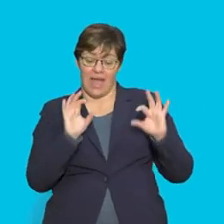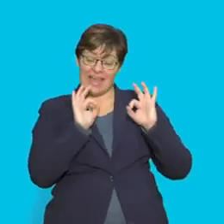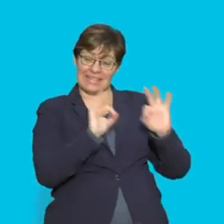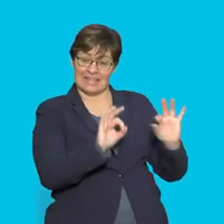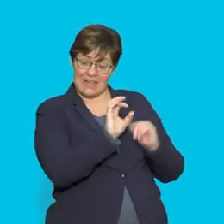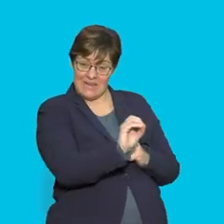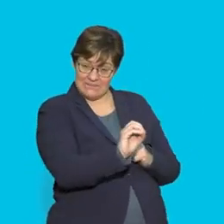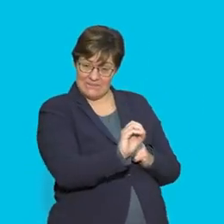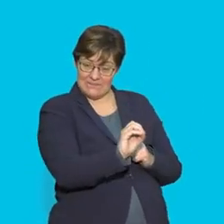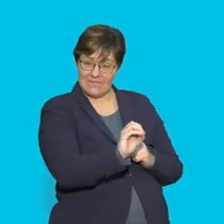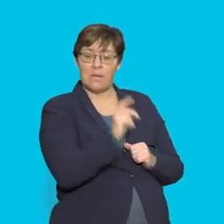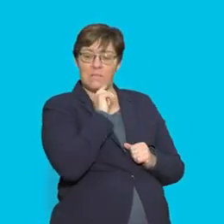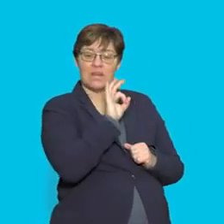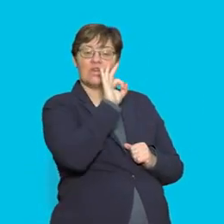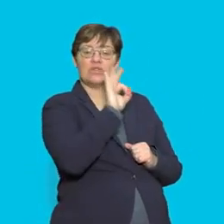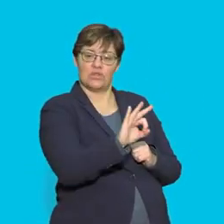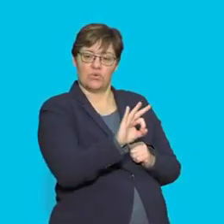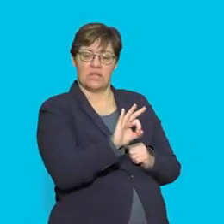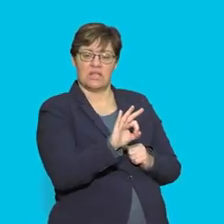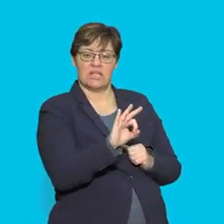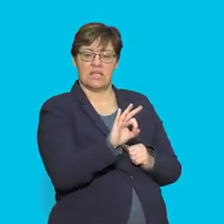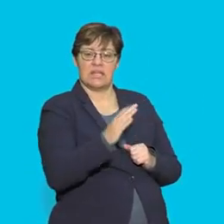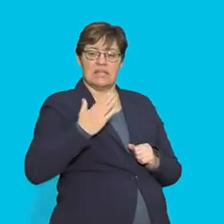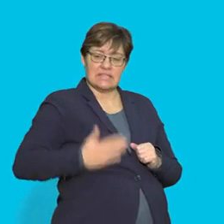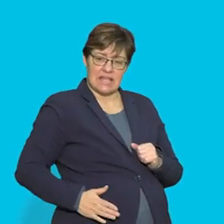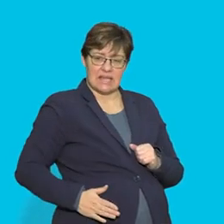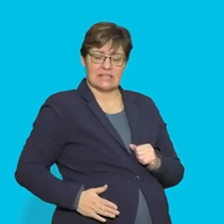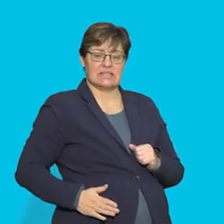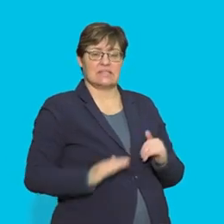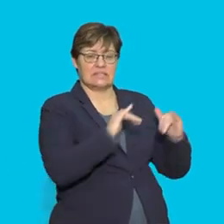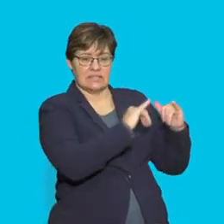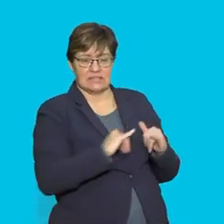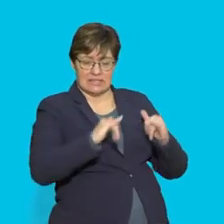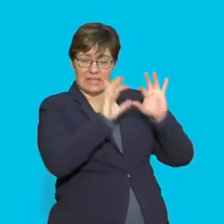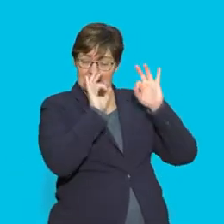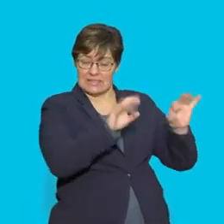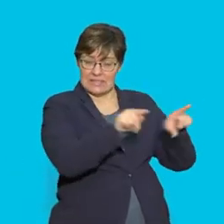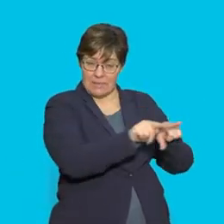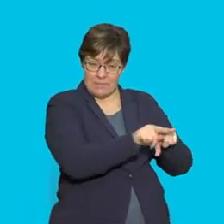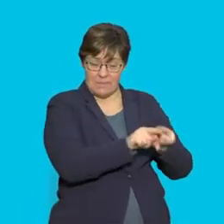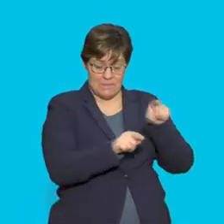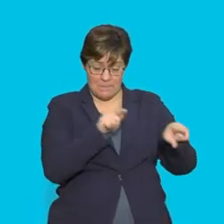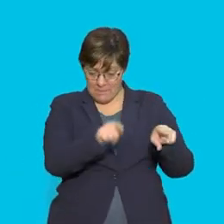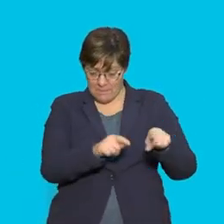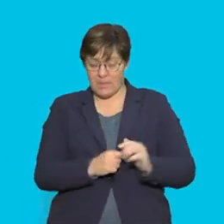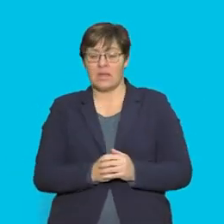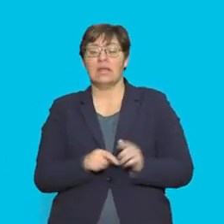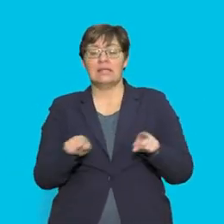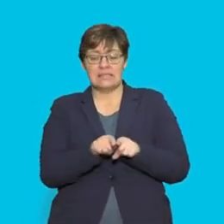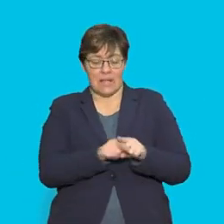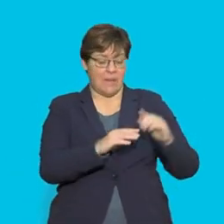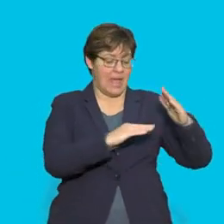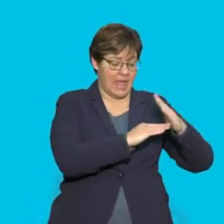right? If they are identical, it means the three equal sides need to be seen,